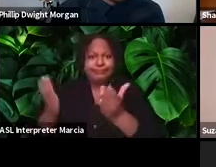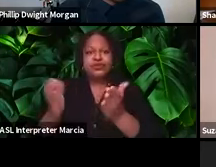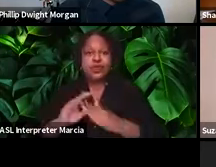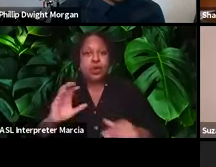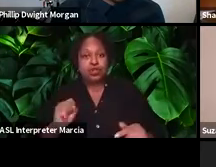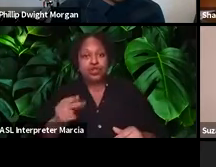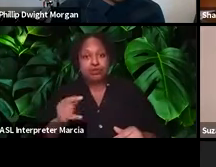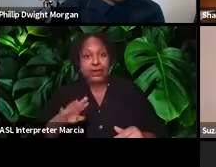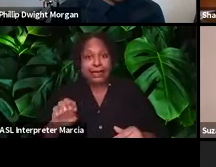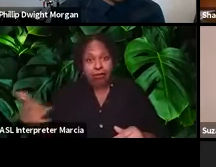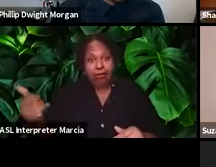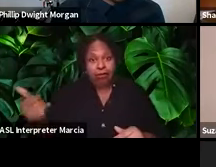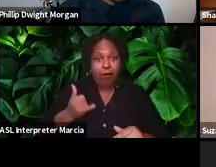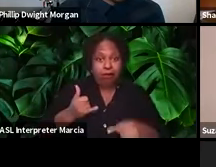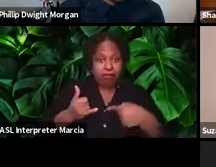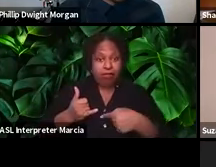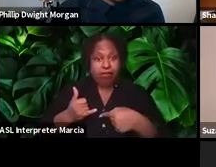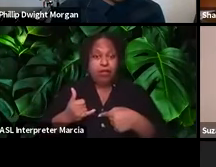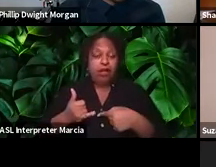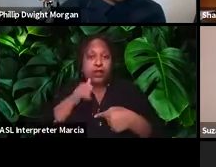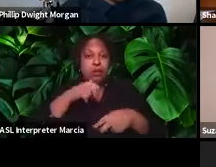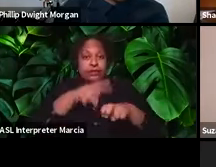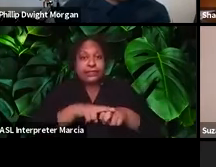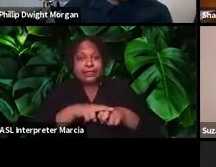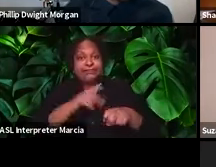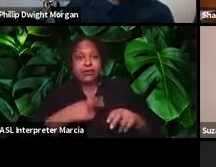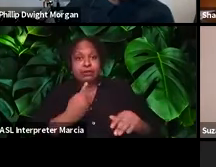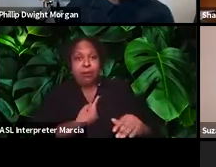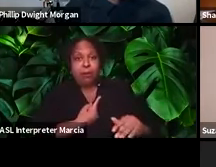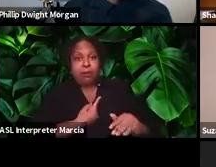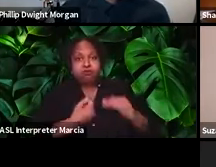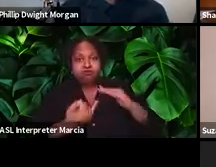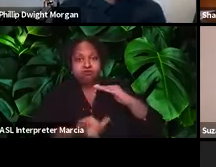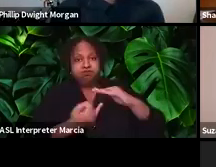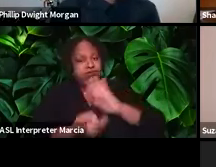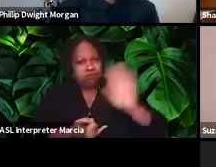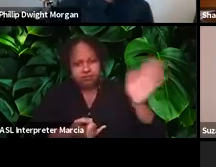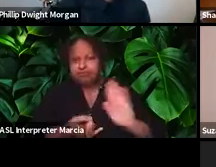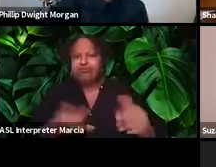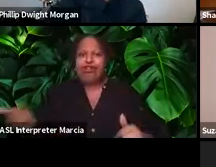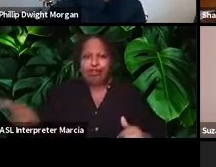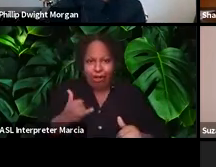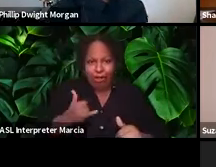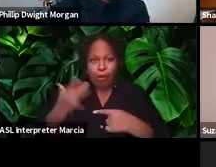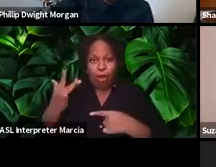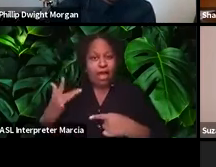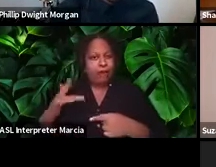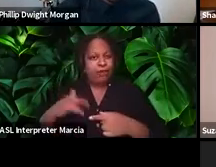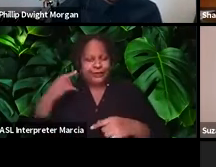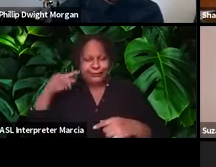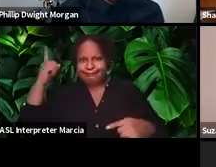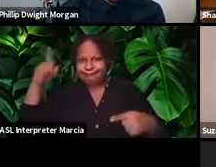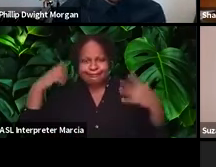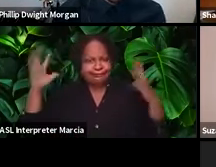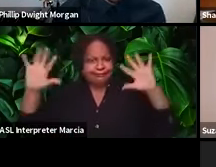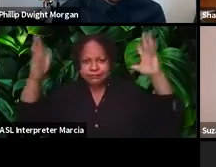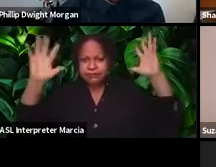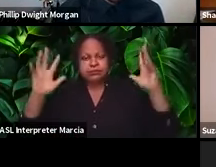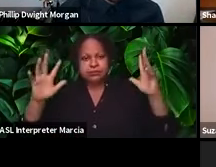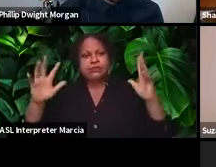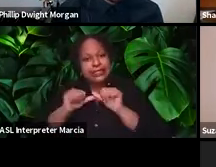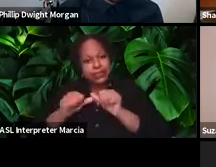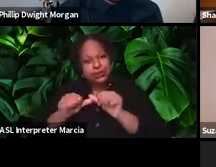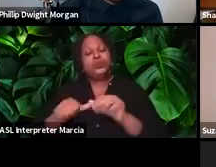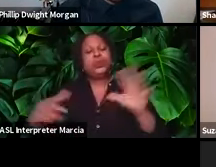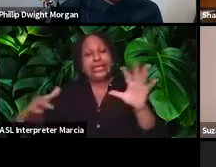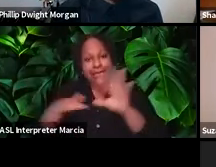me. Like, don't sit in this loneliness by yourself, because that is going to make you crazy. Stay